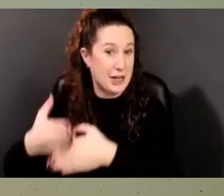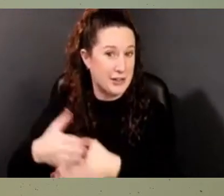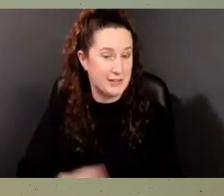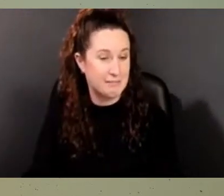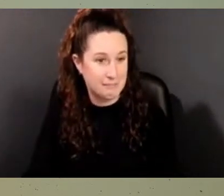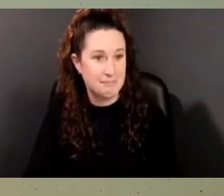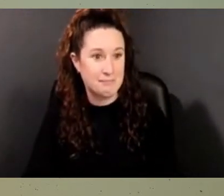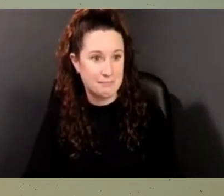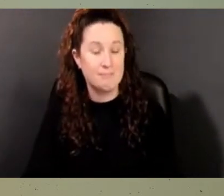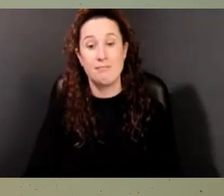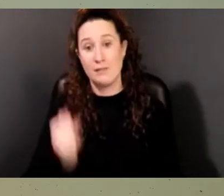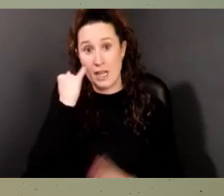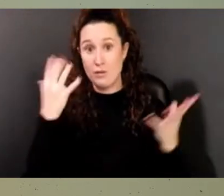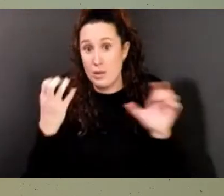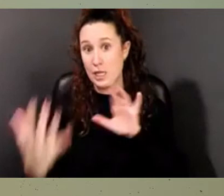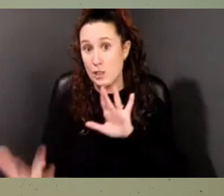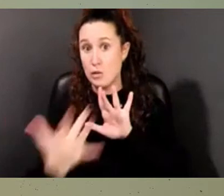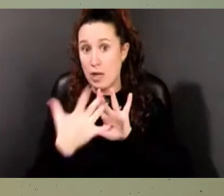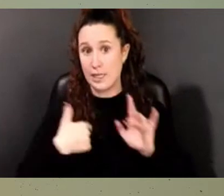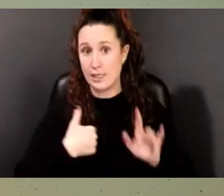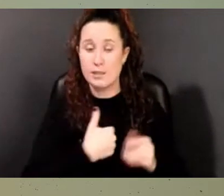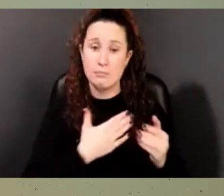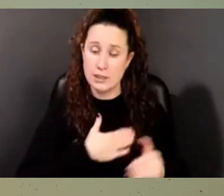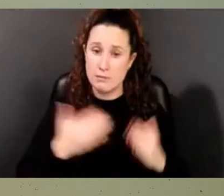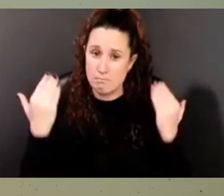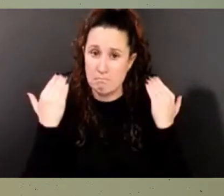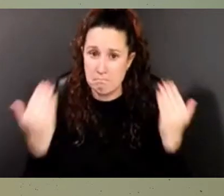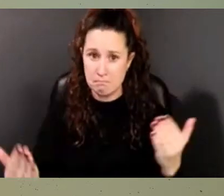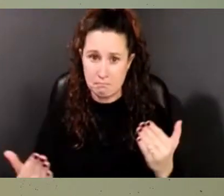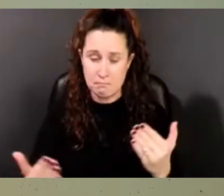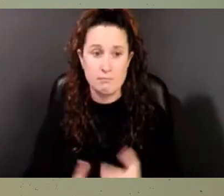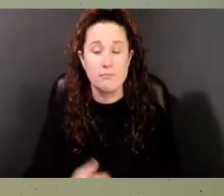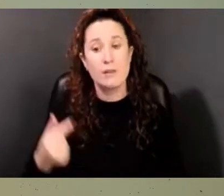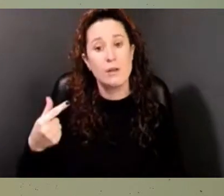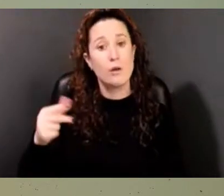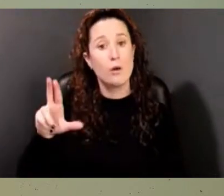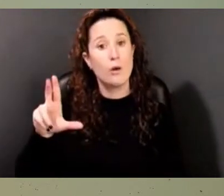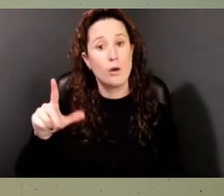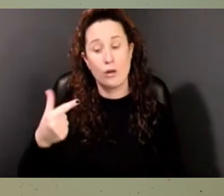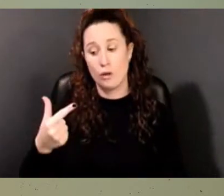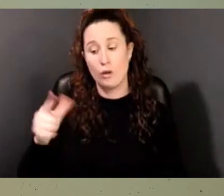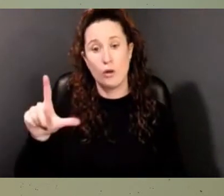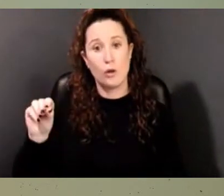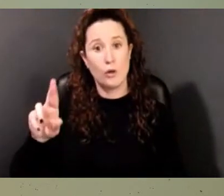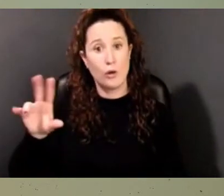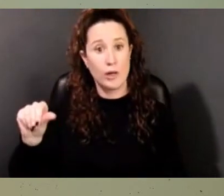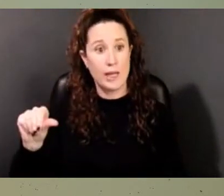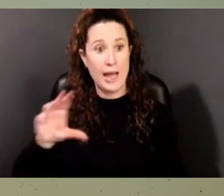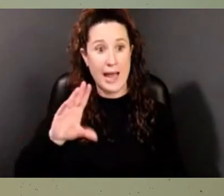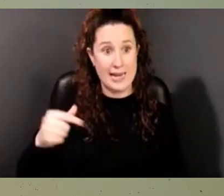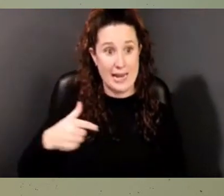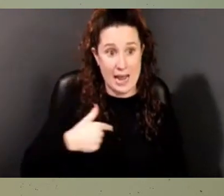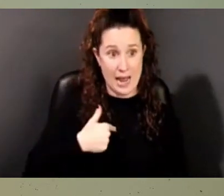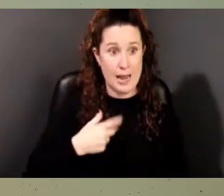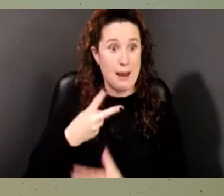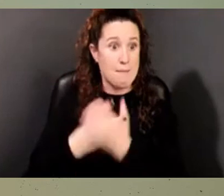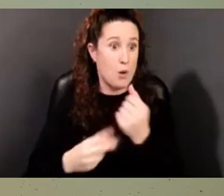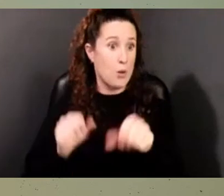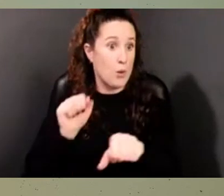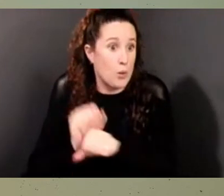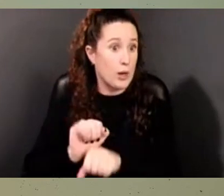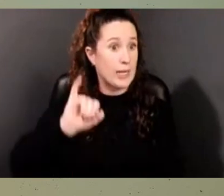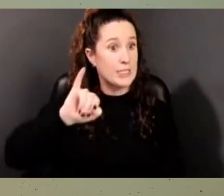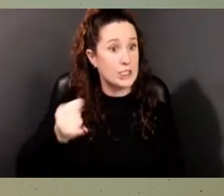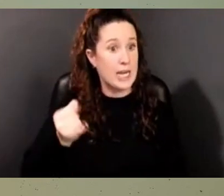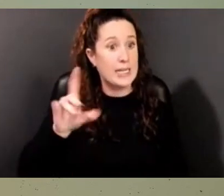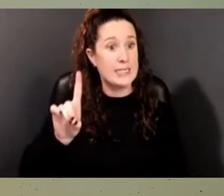like to contact us, please do so. Gloria and I both look at jdpmuseum@delaware.gov. Feel